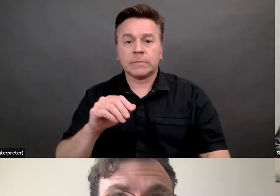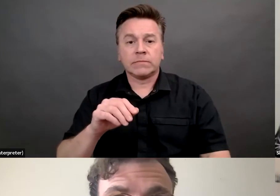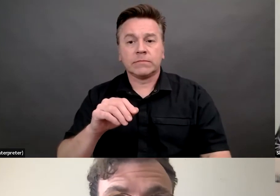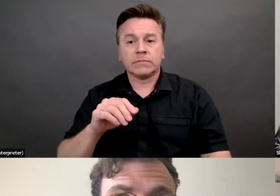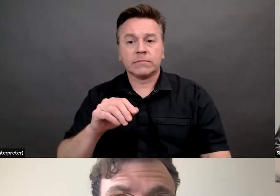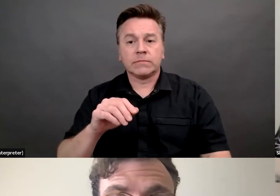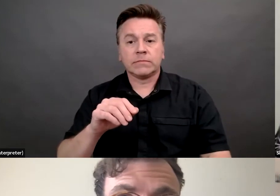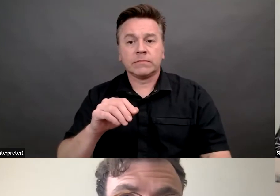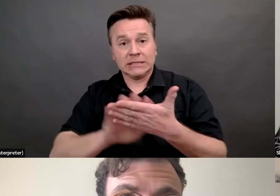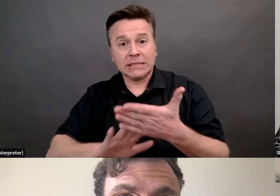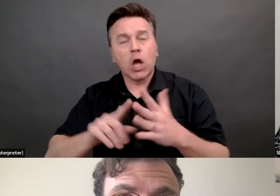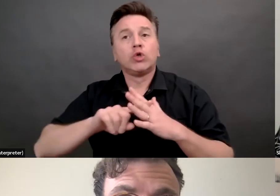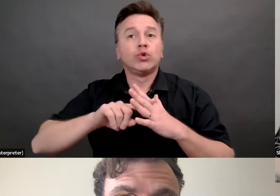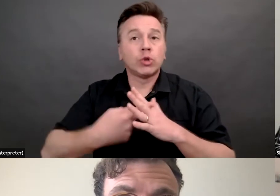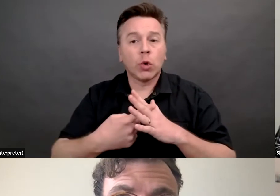disability design started